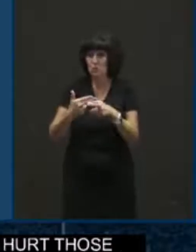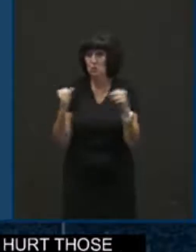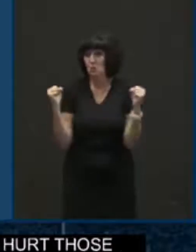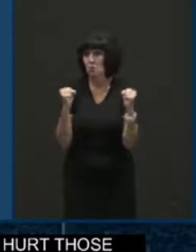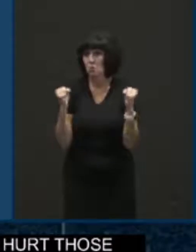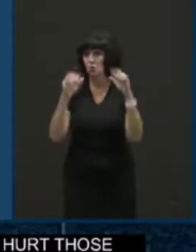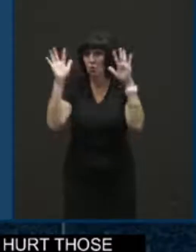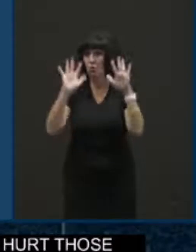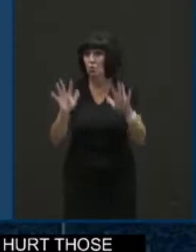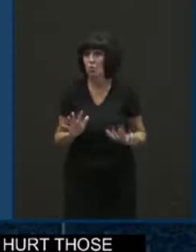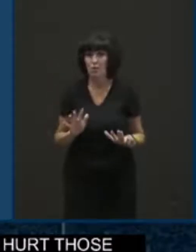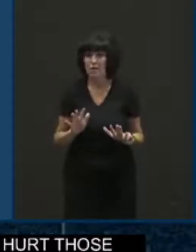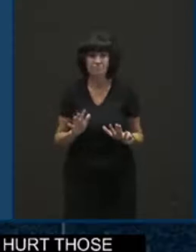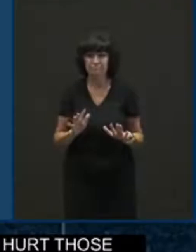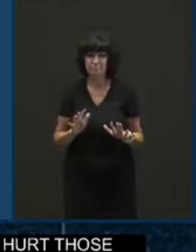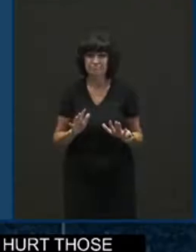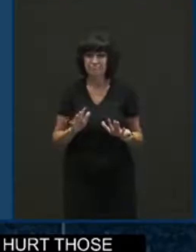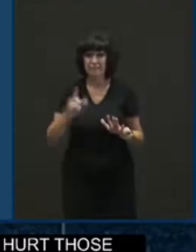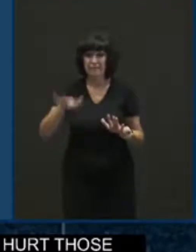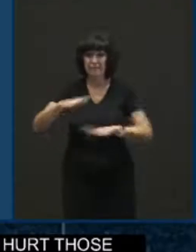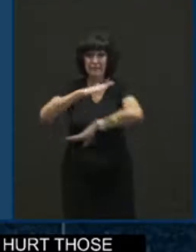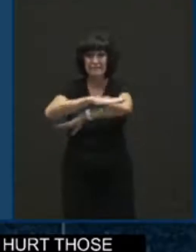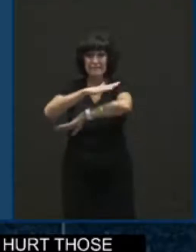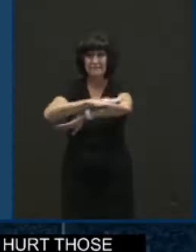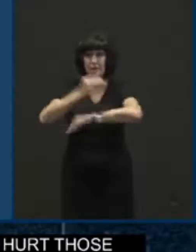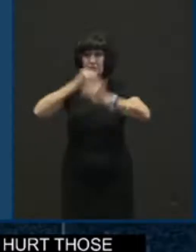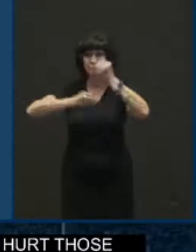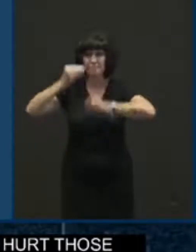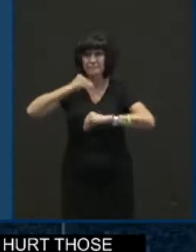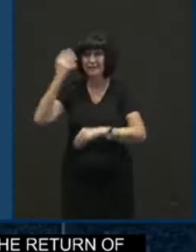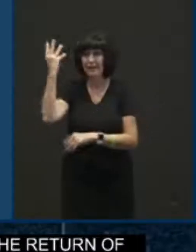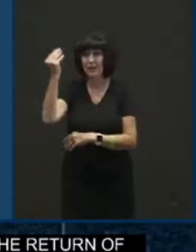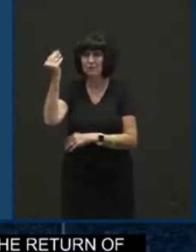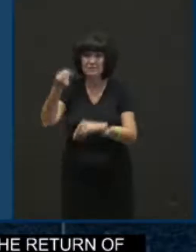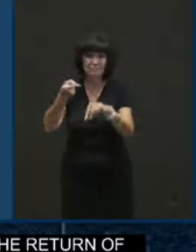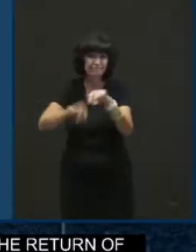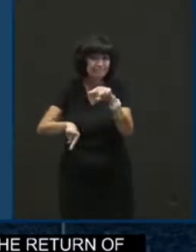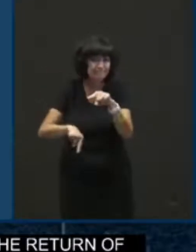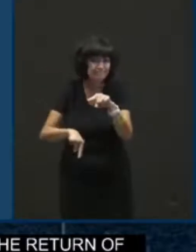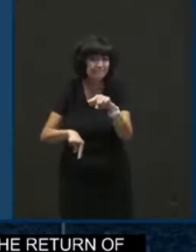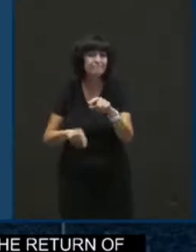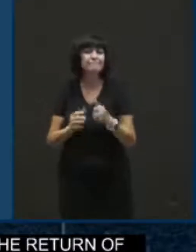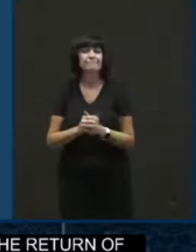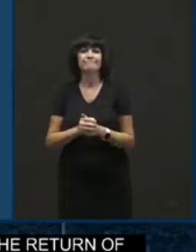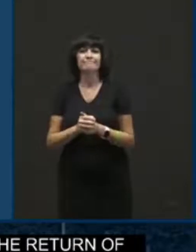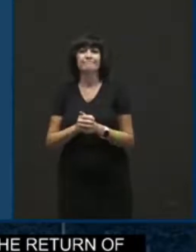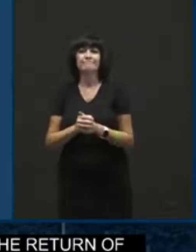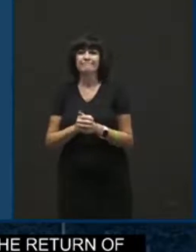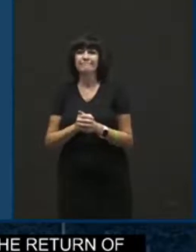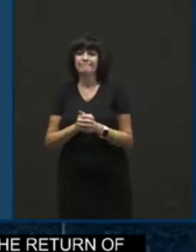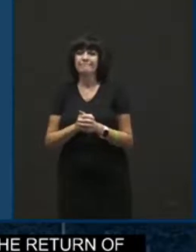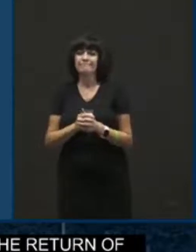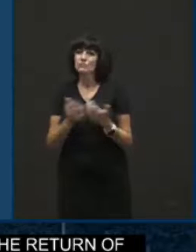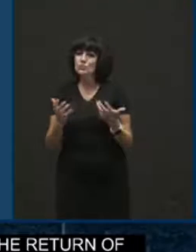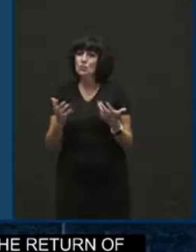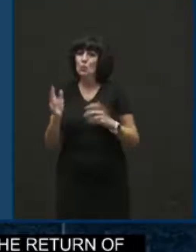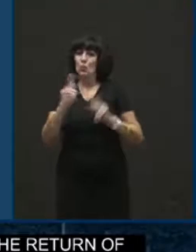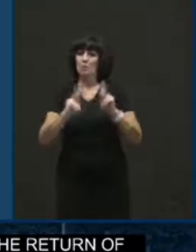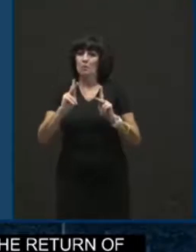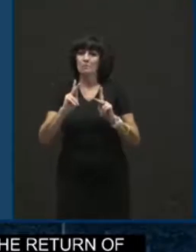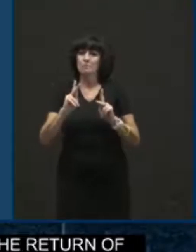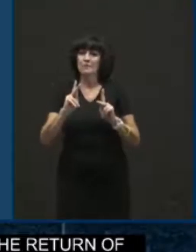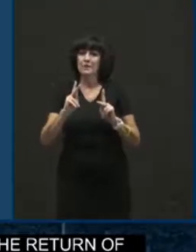back indoors. It's going to eliminate some of those opportunities for restaurants to do business outside. And so we need